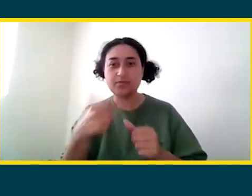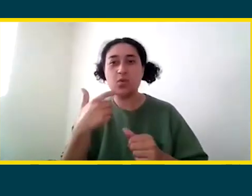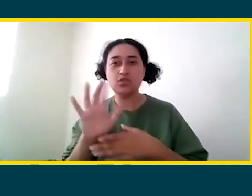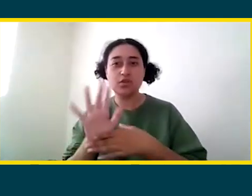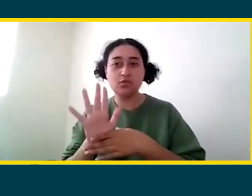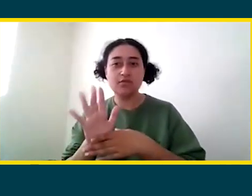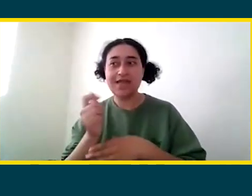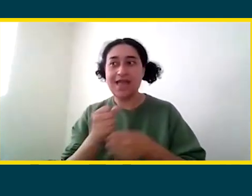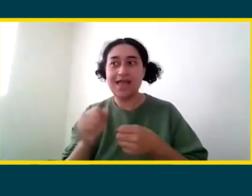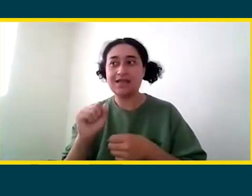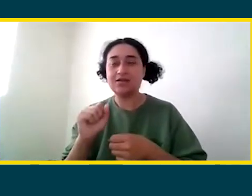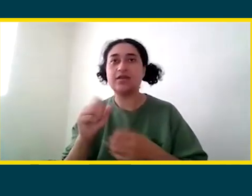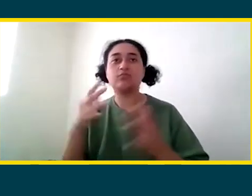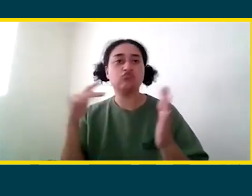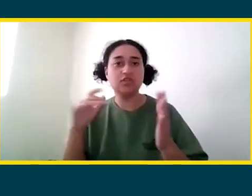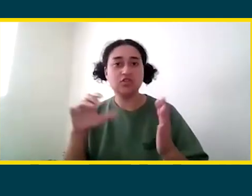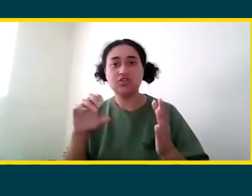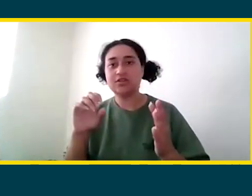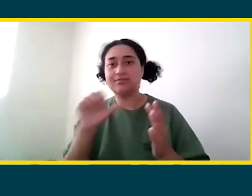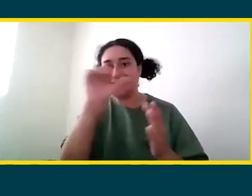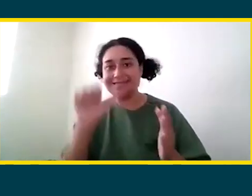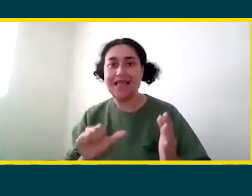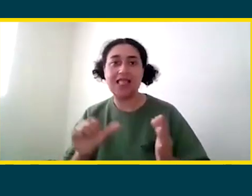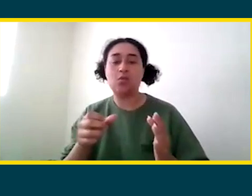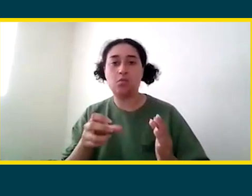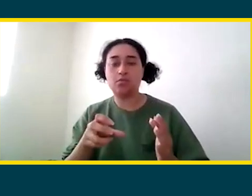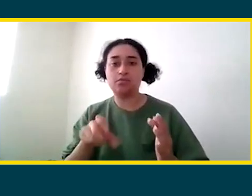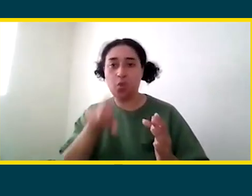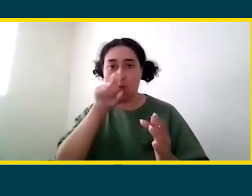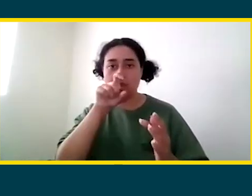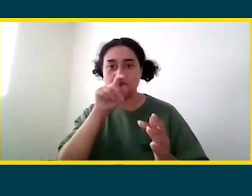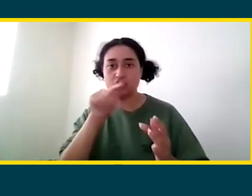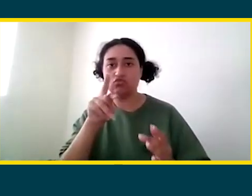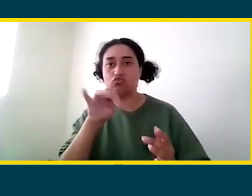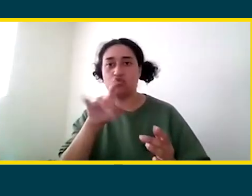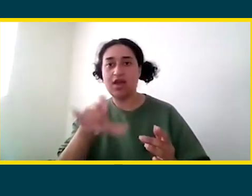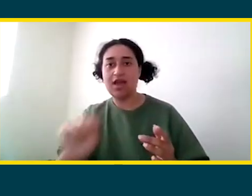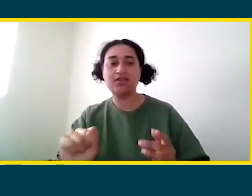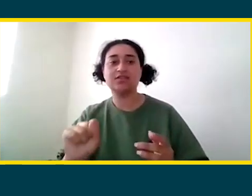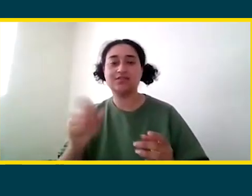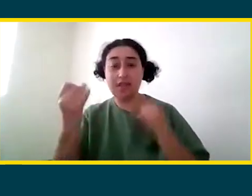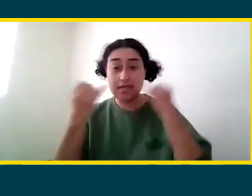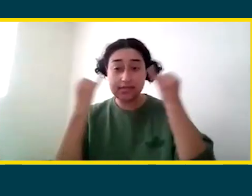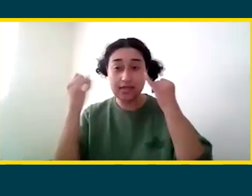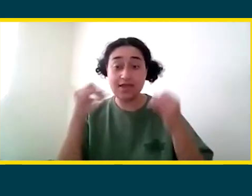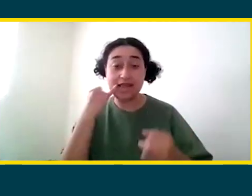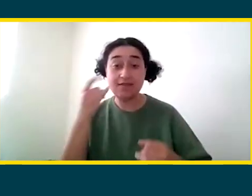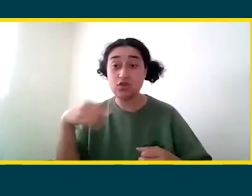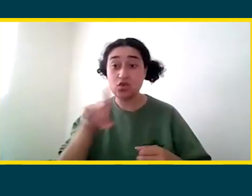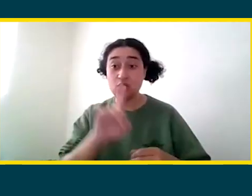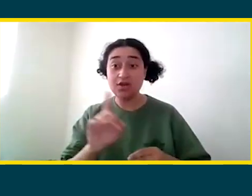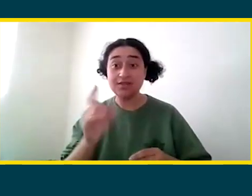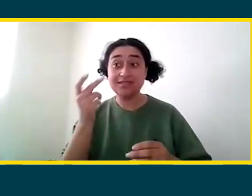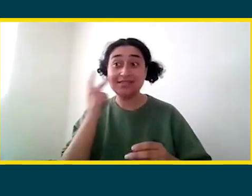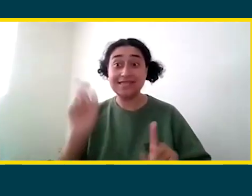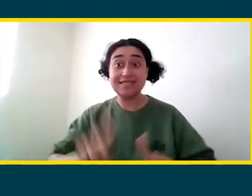different, dead. You know, as soon as you start to act out, you are no longer seen as someone who can